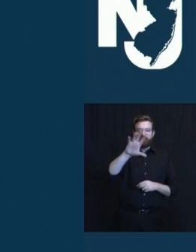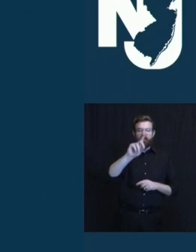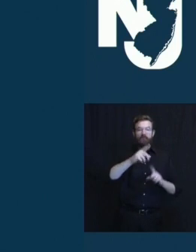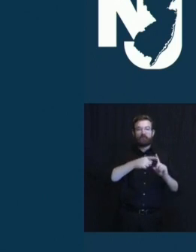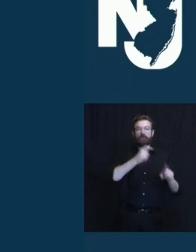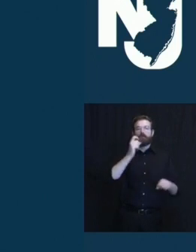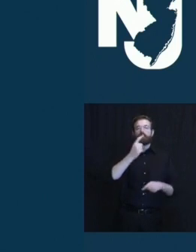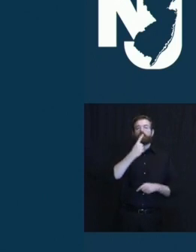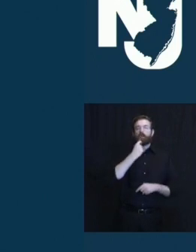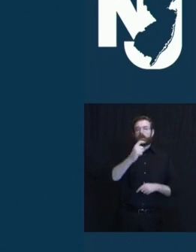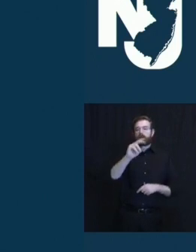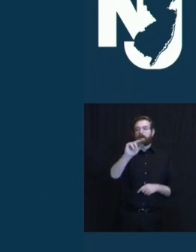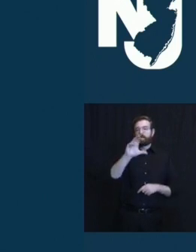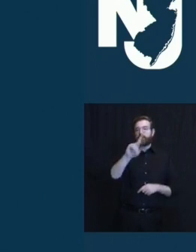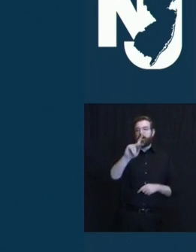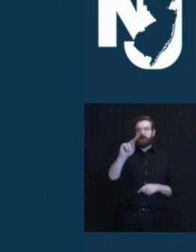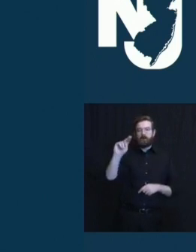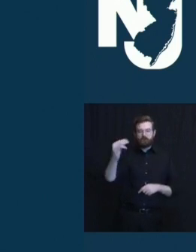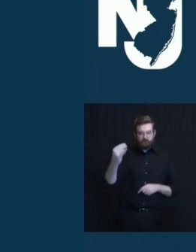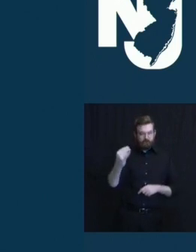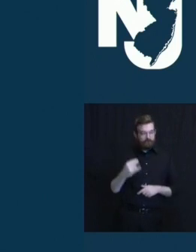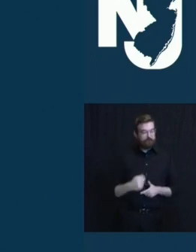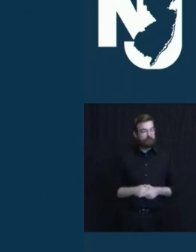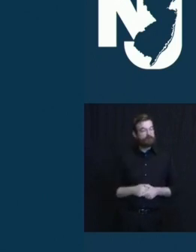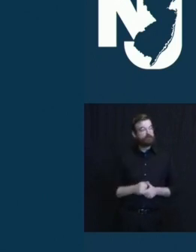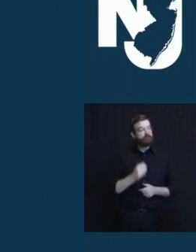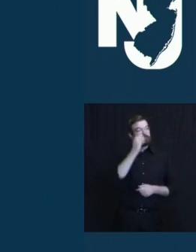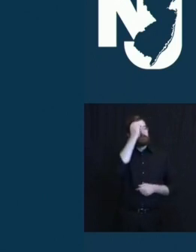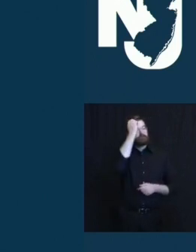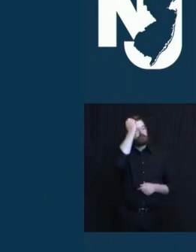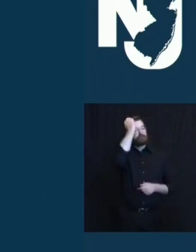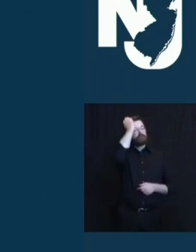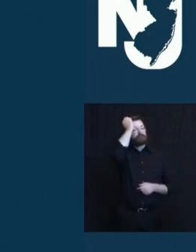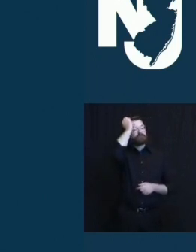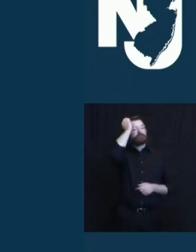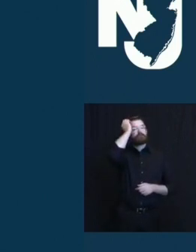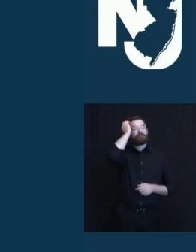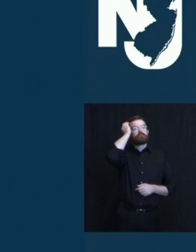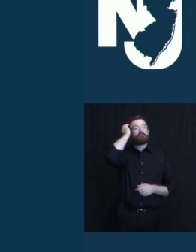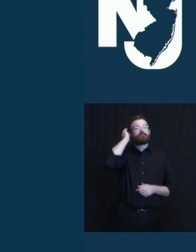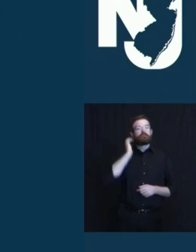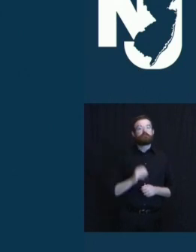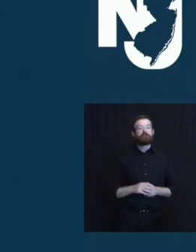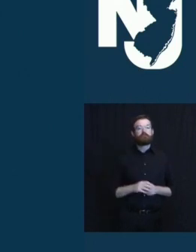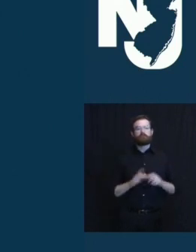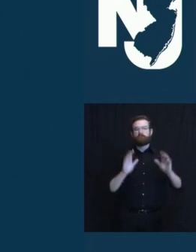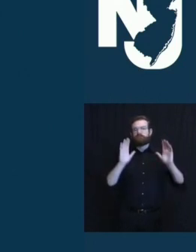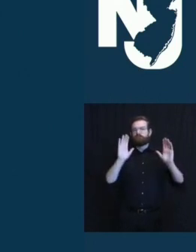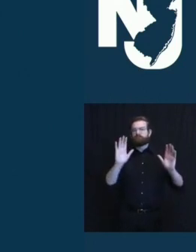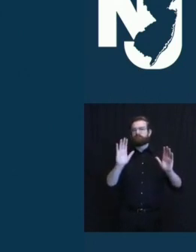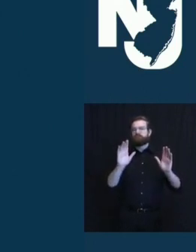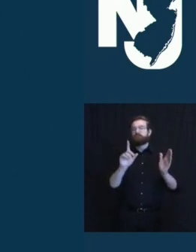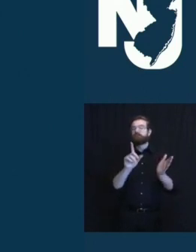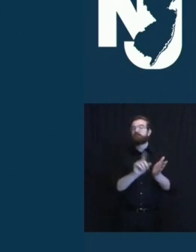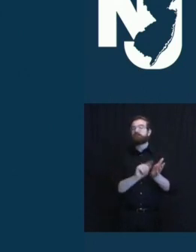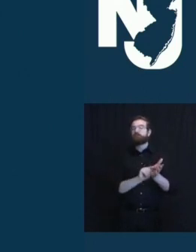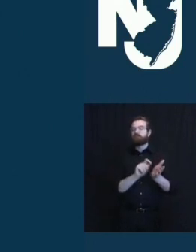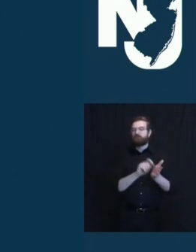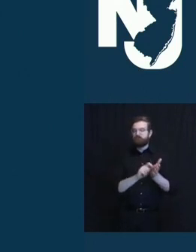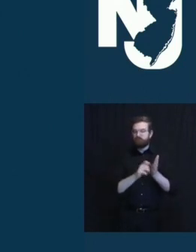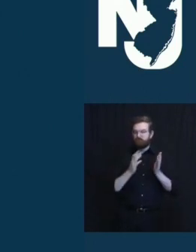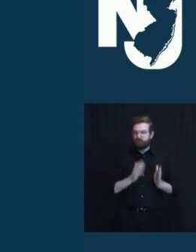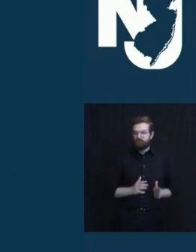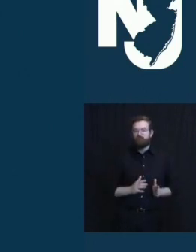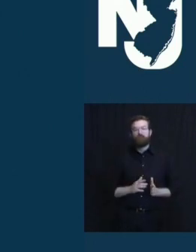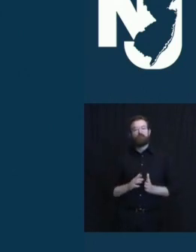of this week, David was a candidate for Congress. He passed away suddenly on Wednesday morning, as I understand it, while